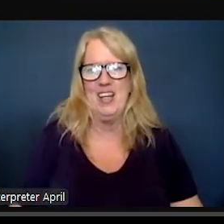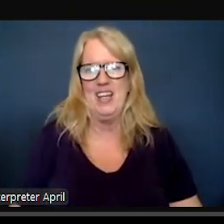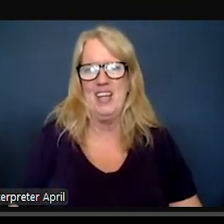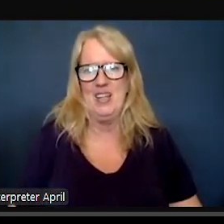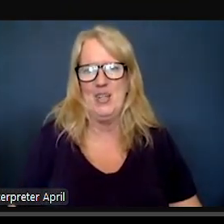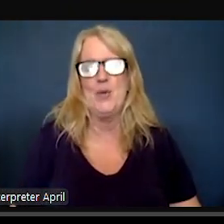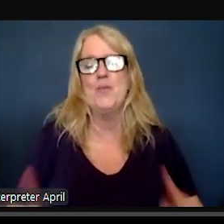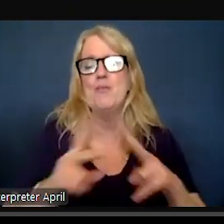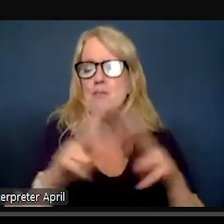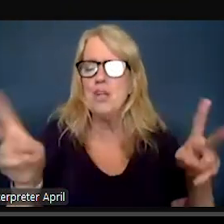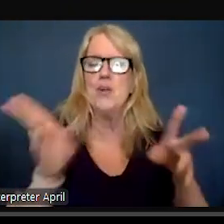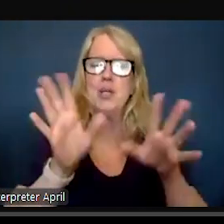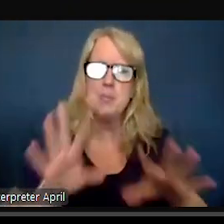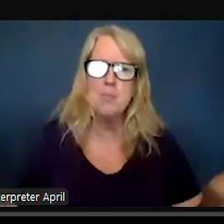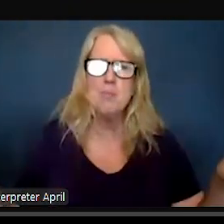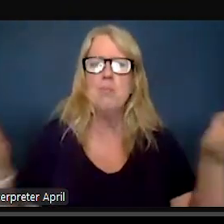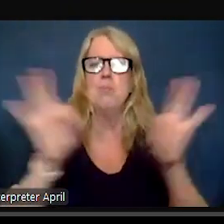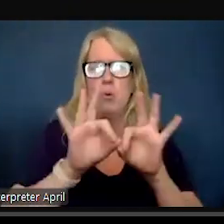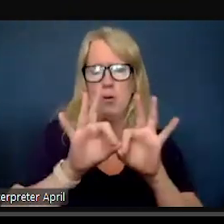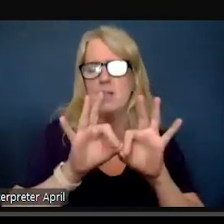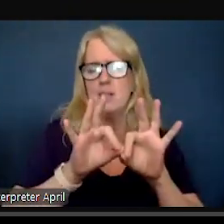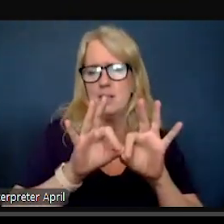a very important piece